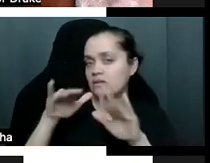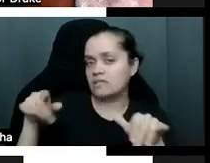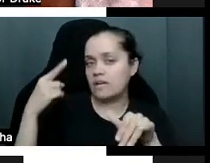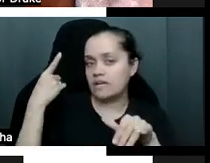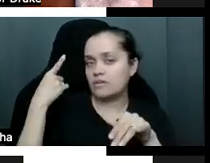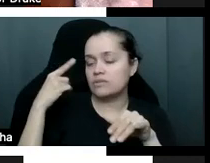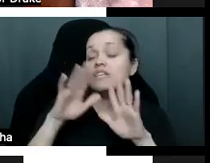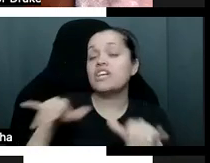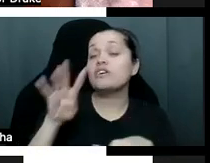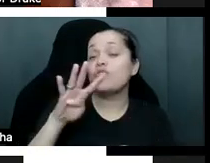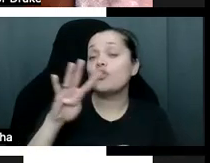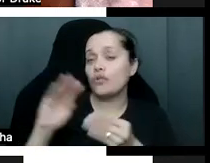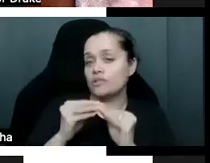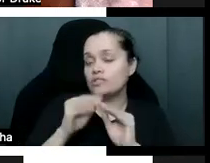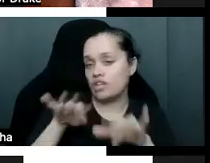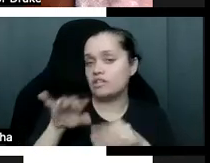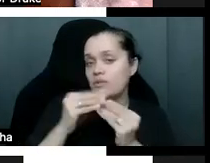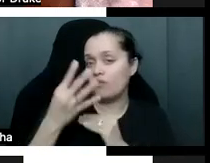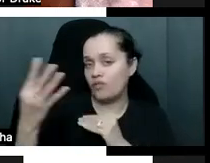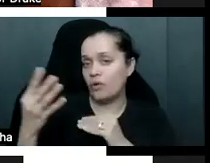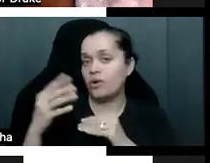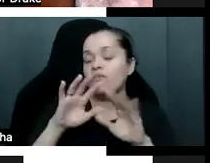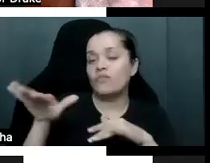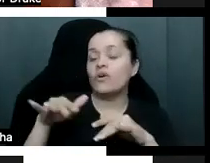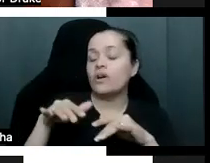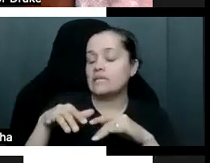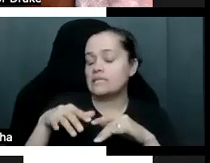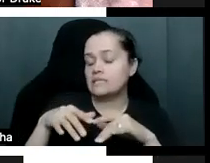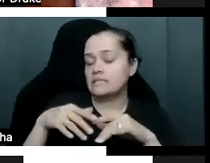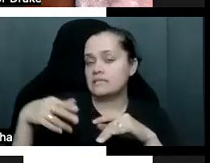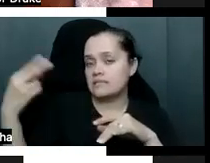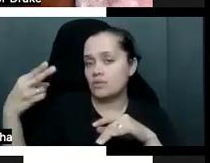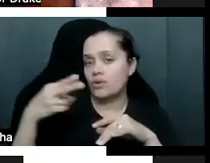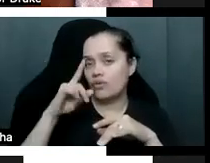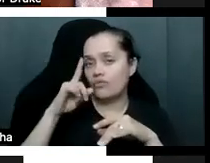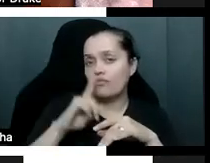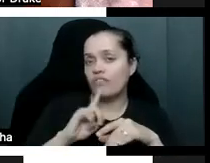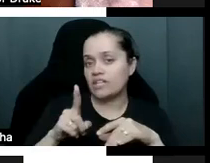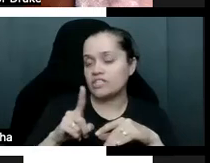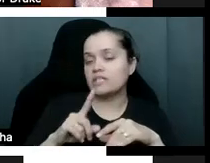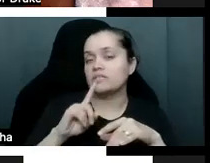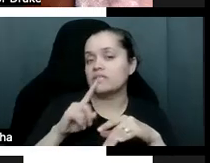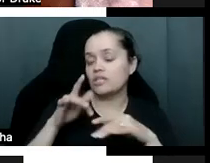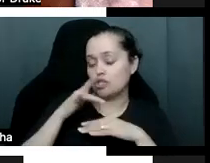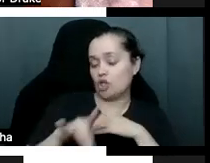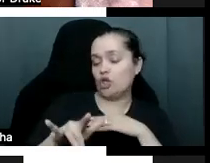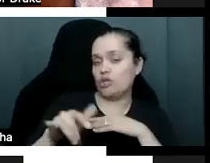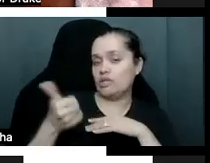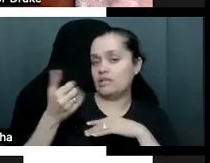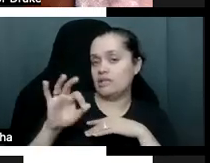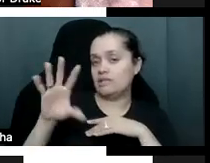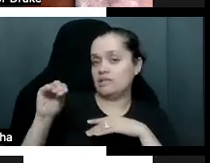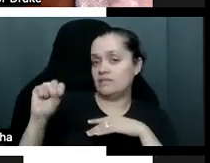44. It's historical fiction, Child 44, and it's set in those early